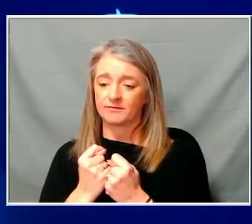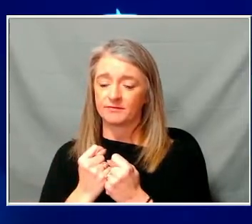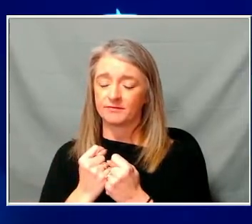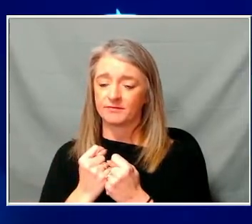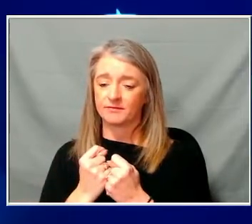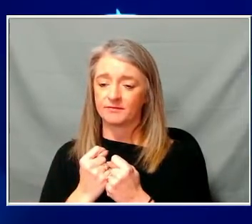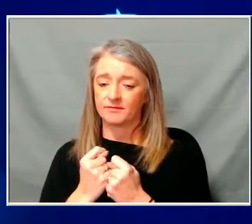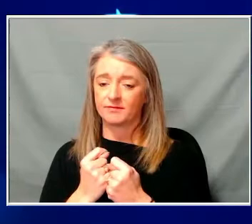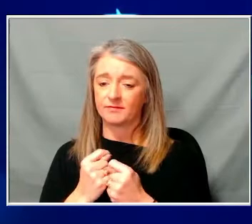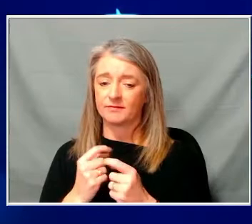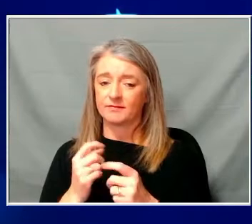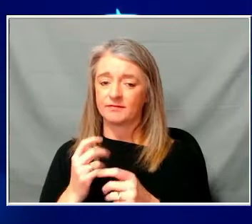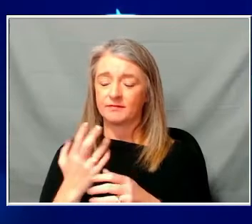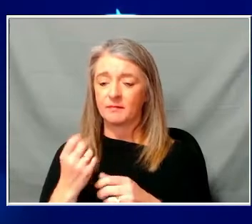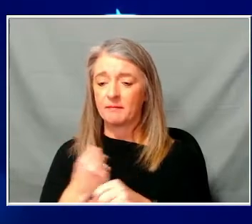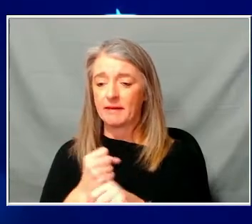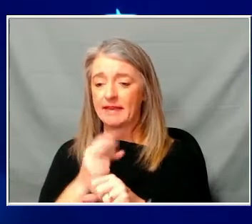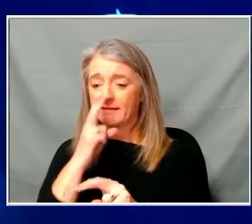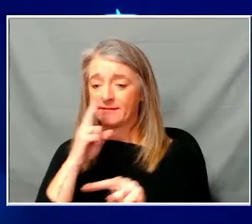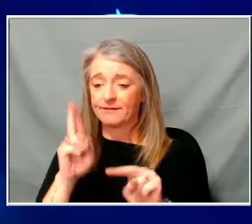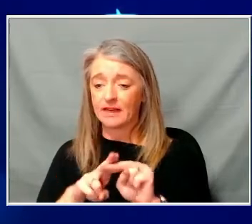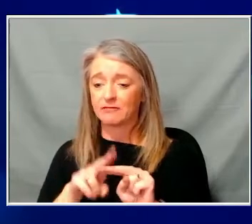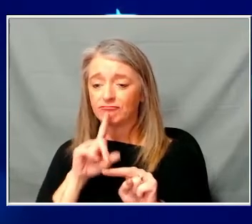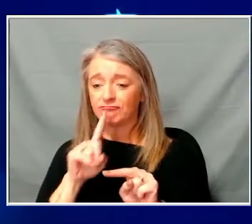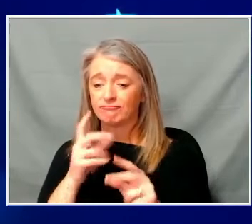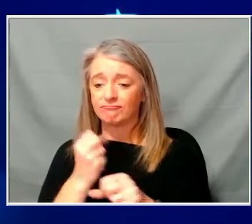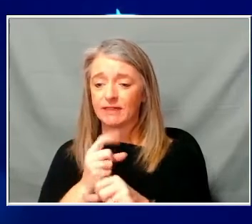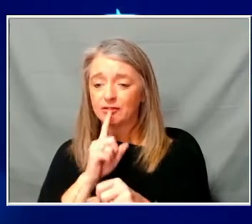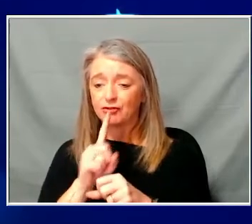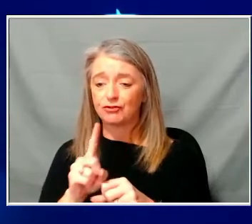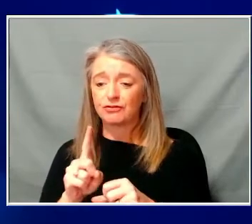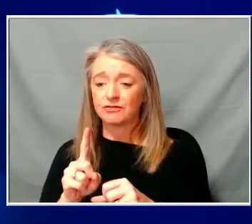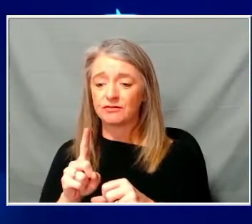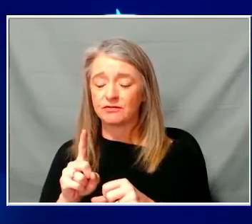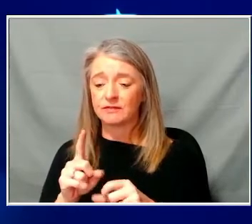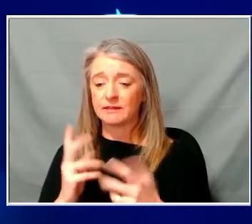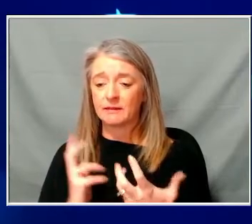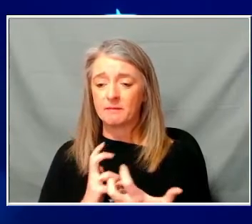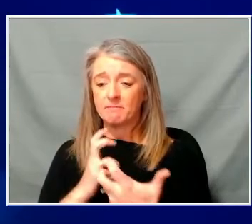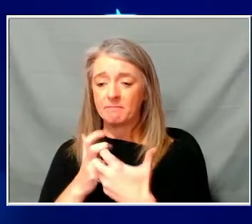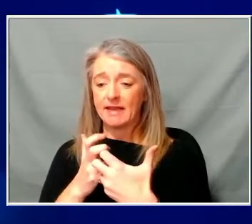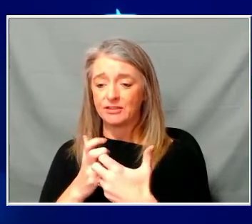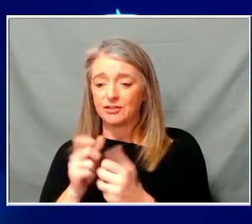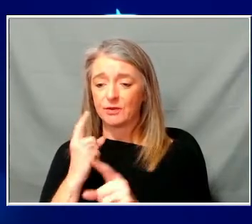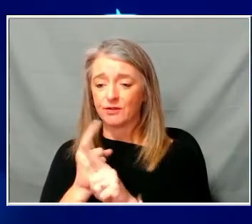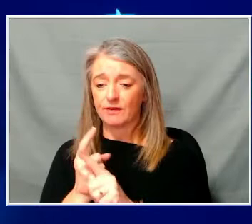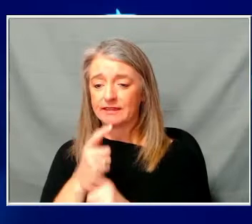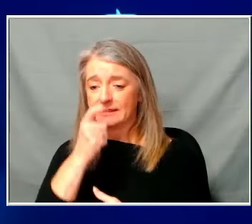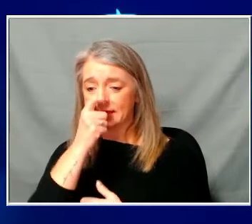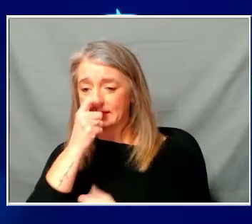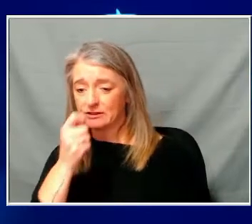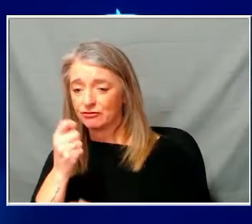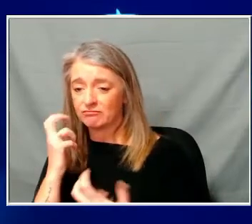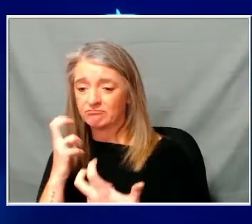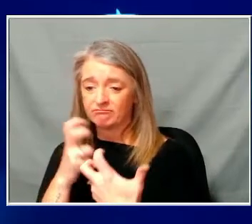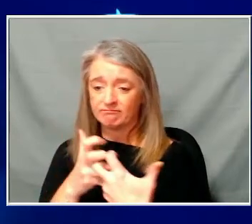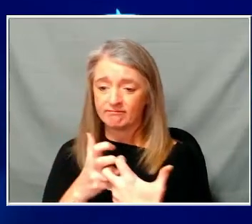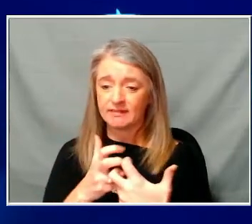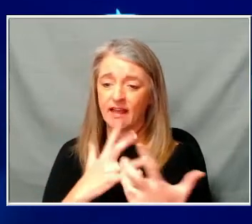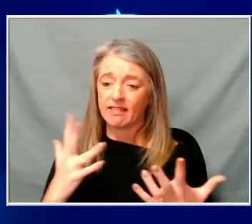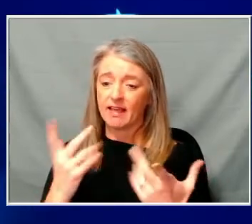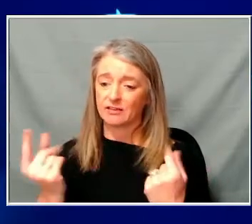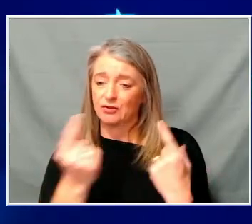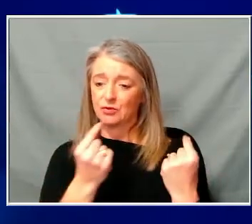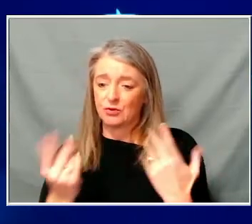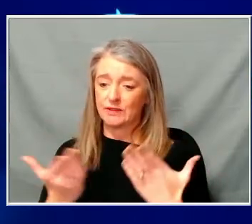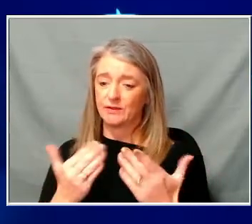make it fun, and we really just want to make sure that we match you with what you're interested in. There's lots and lots of things to do here, so we would